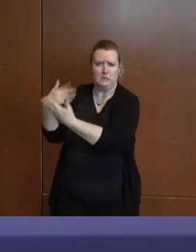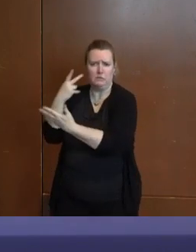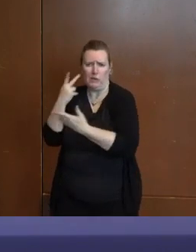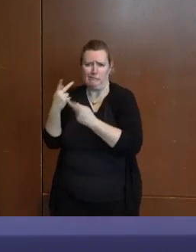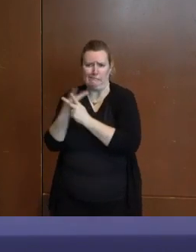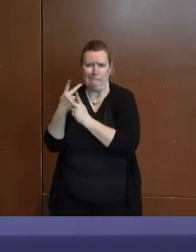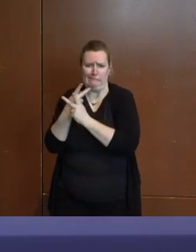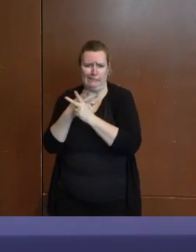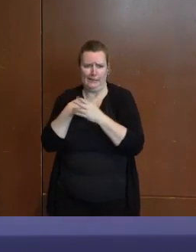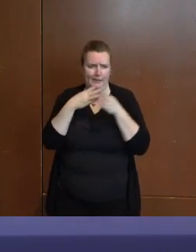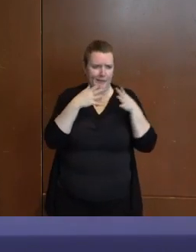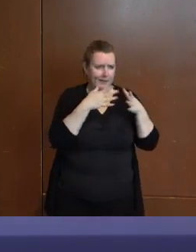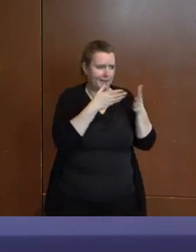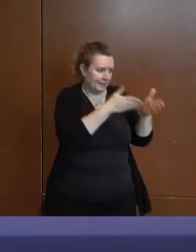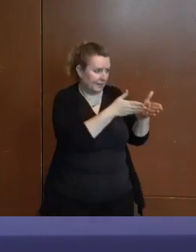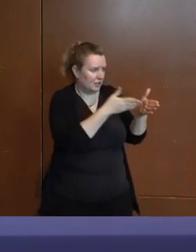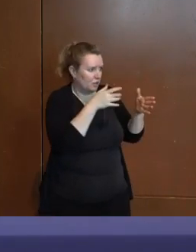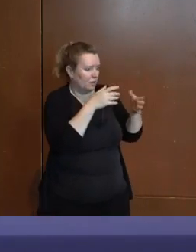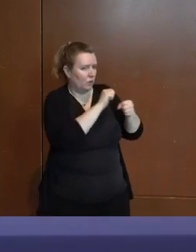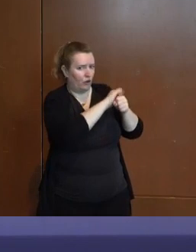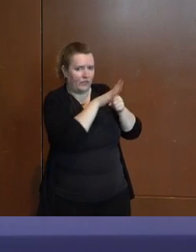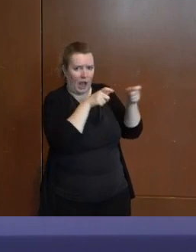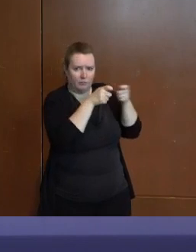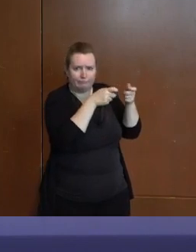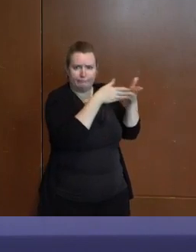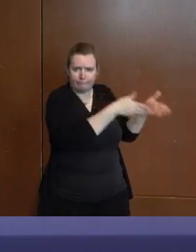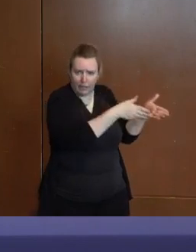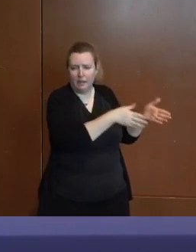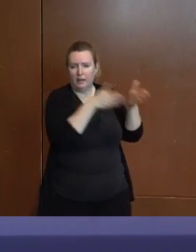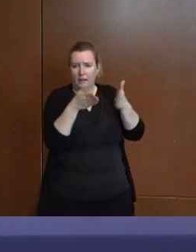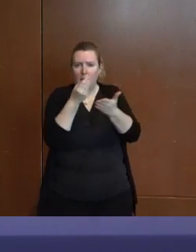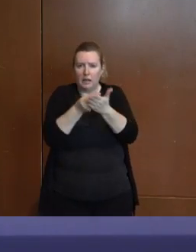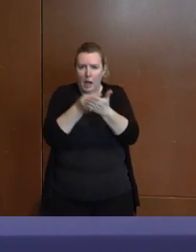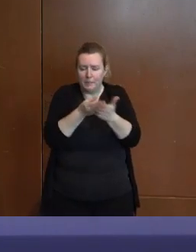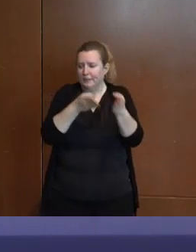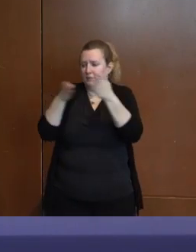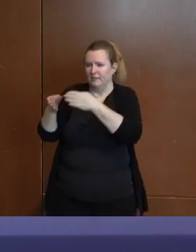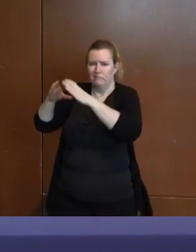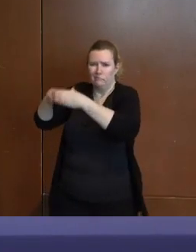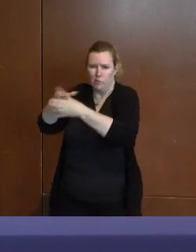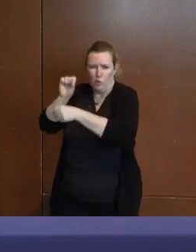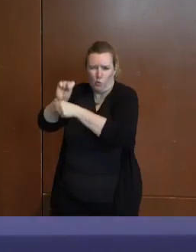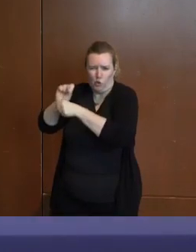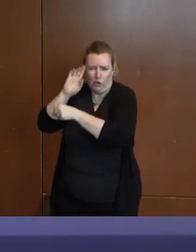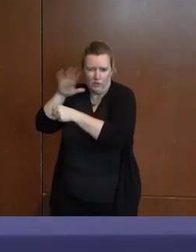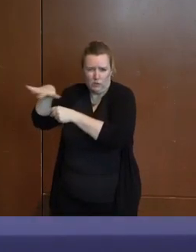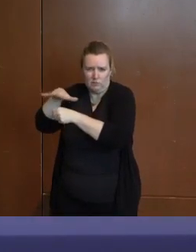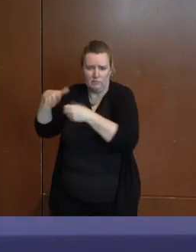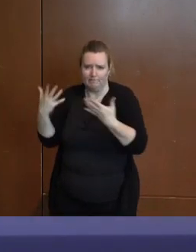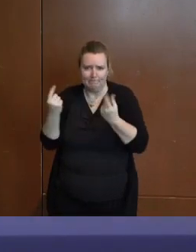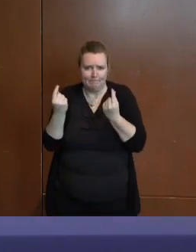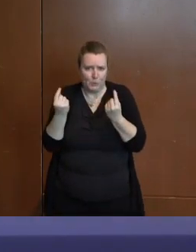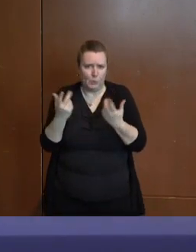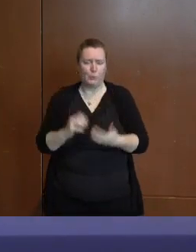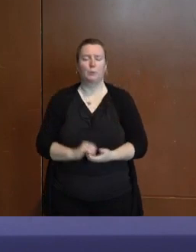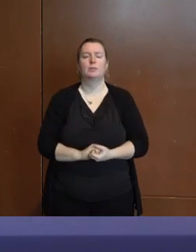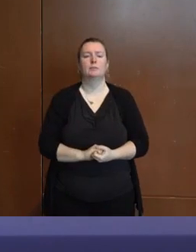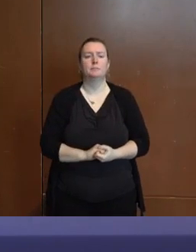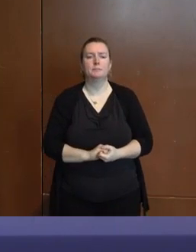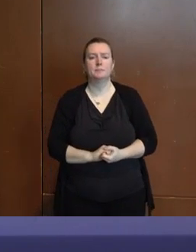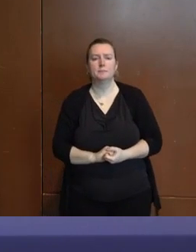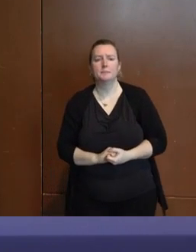Relatedly, we're sure as heck not going to go through the pain we're going through to go down the road and